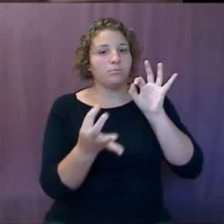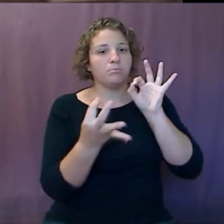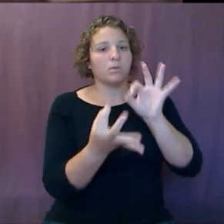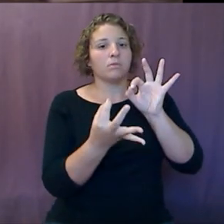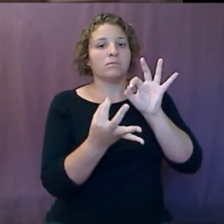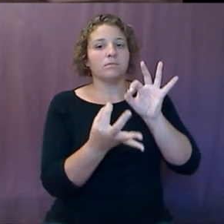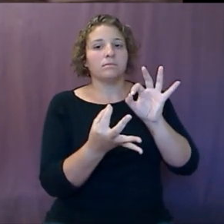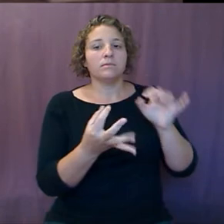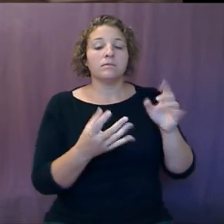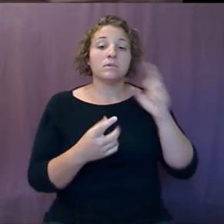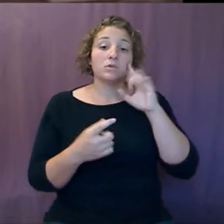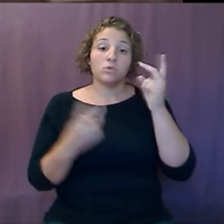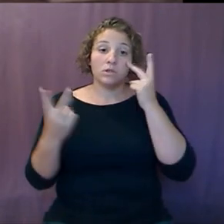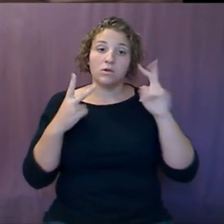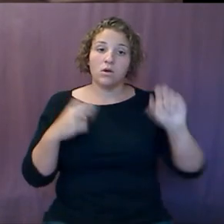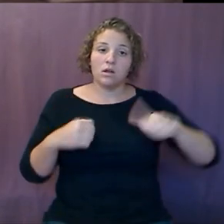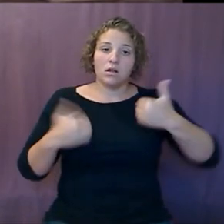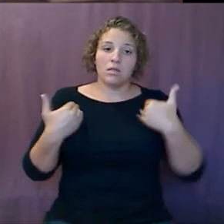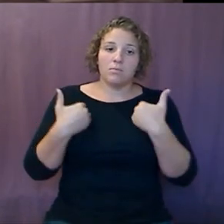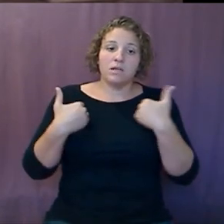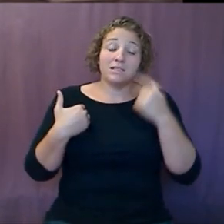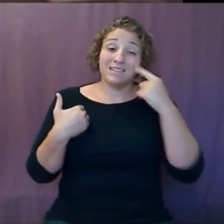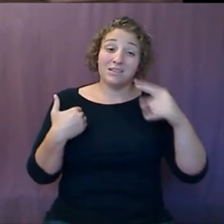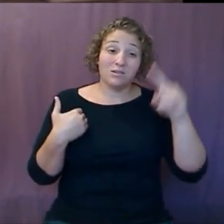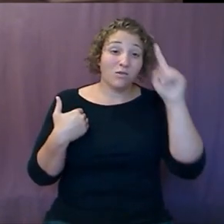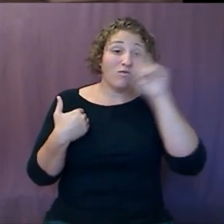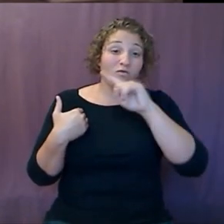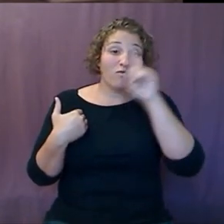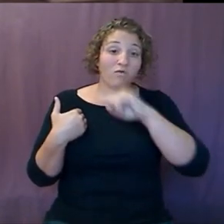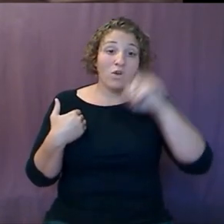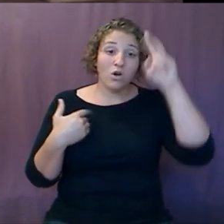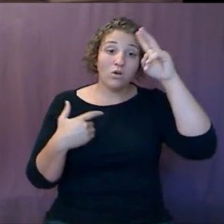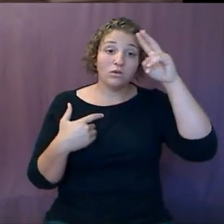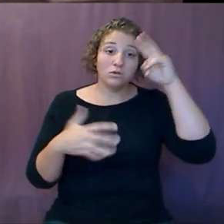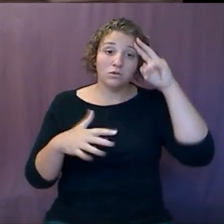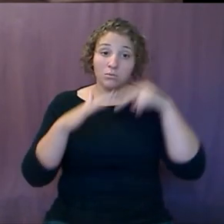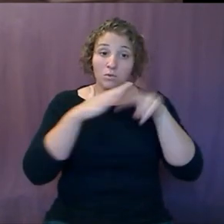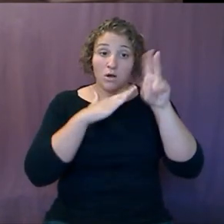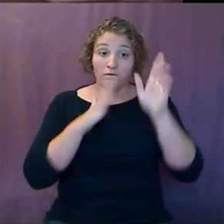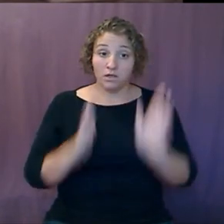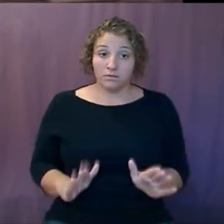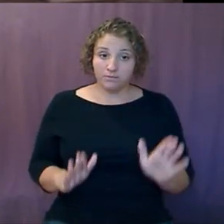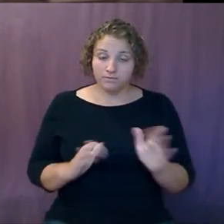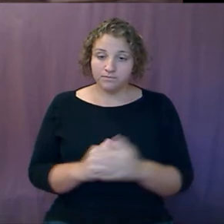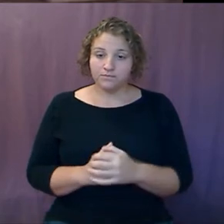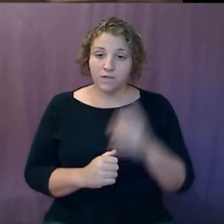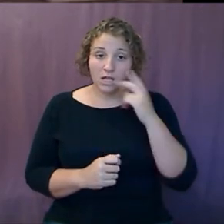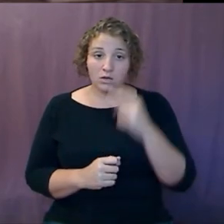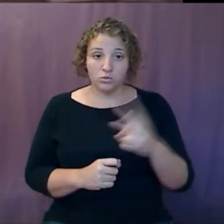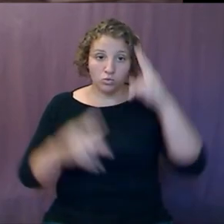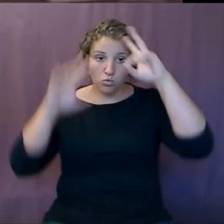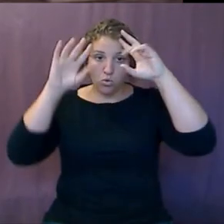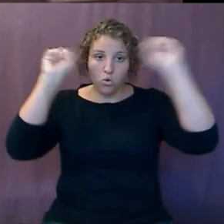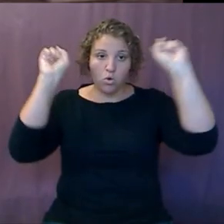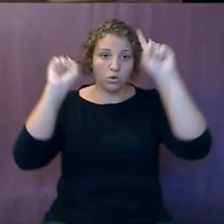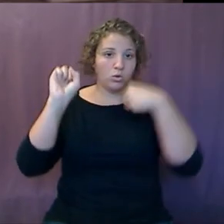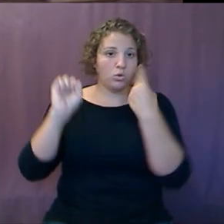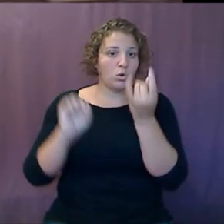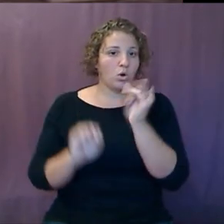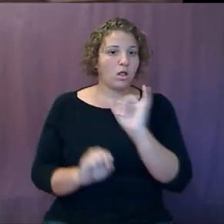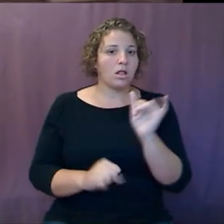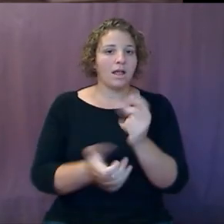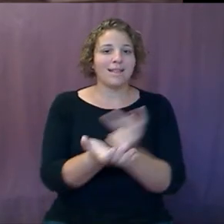coming up out of the earth this was again this false prophet or false representative and he had two horns like a lamb he appeared peaceful